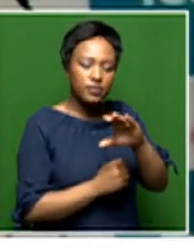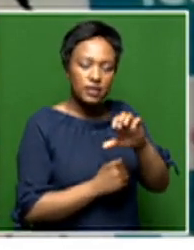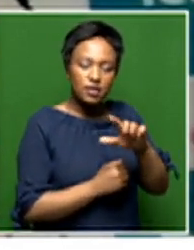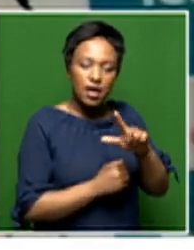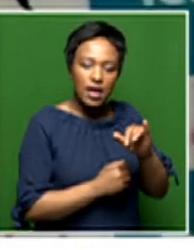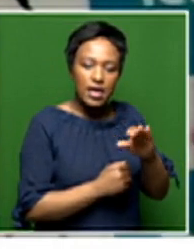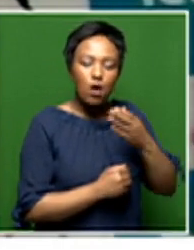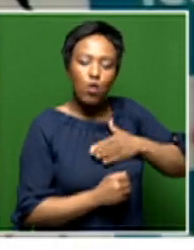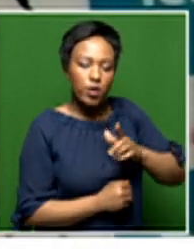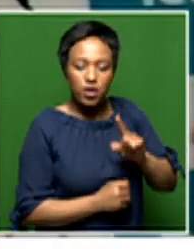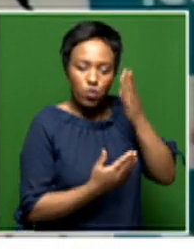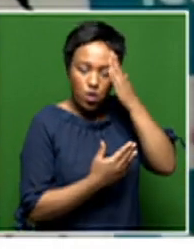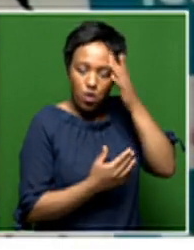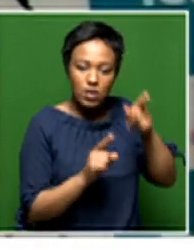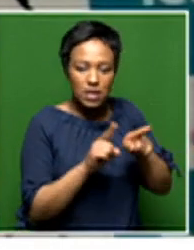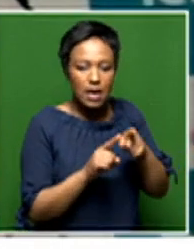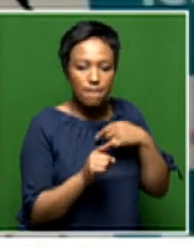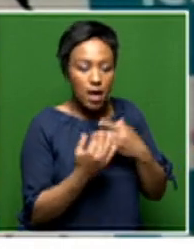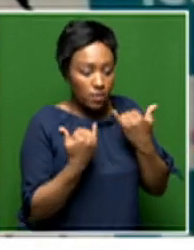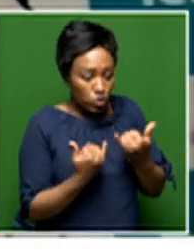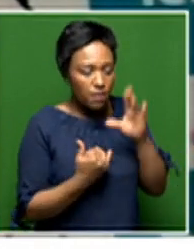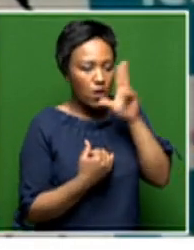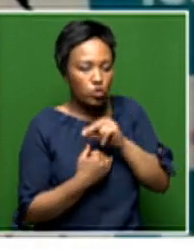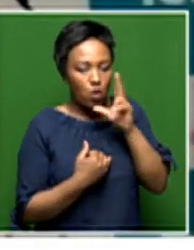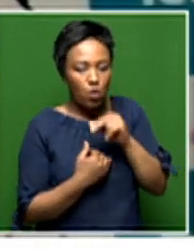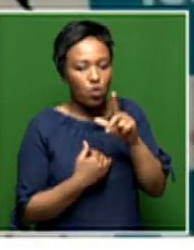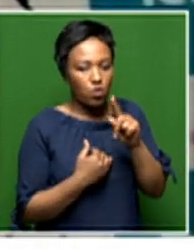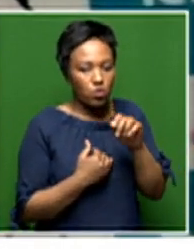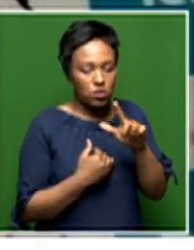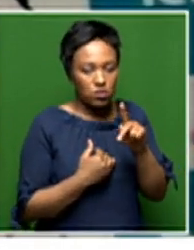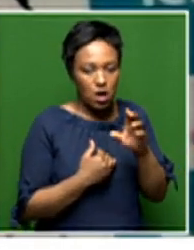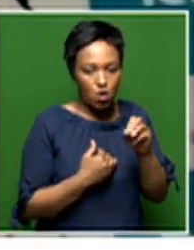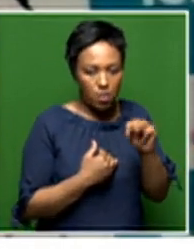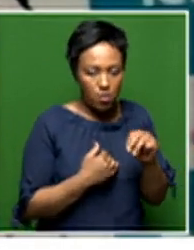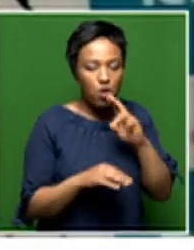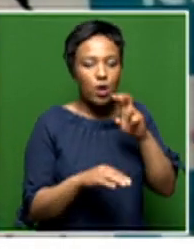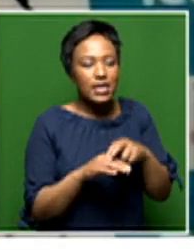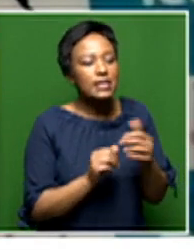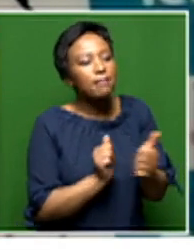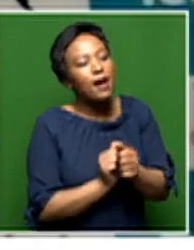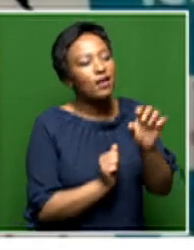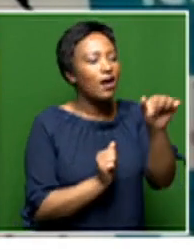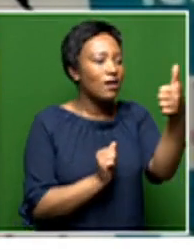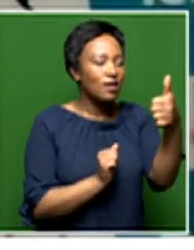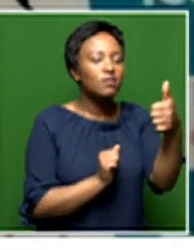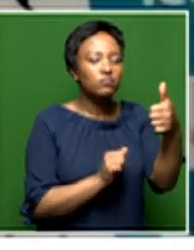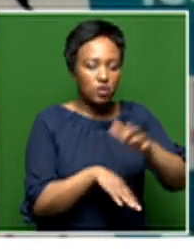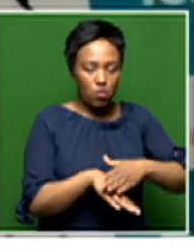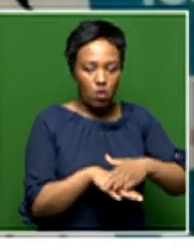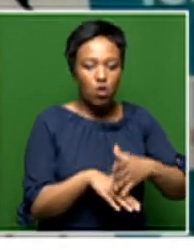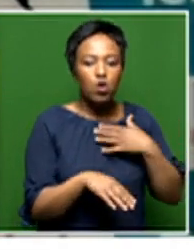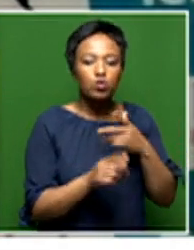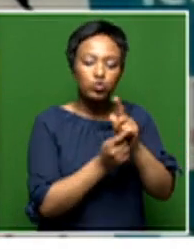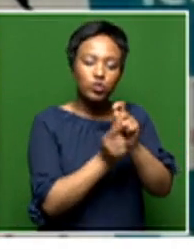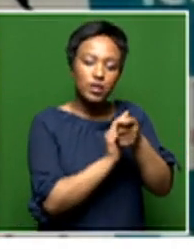platform like this, talk about it. Like I will talk today to say, Telkom needs another partner, you know, to make sure that we turn